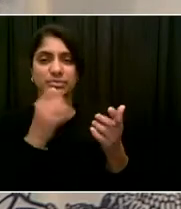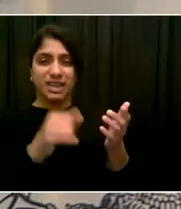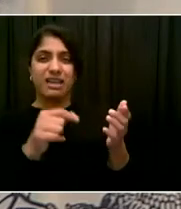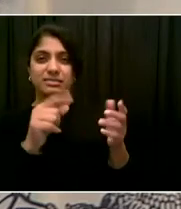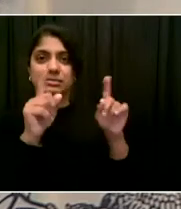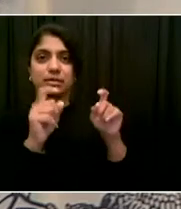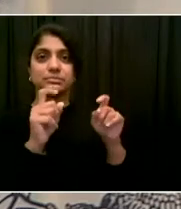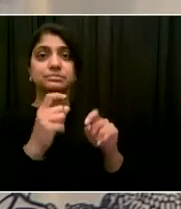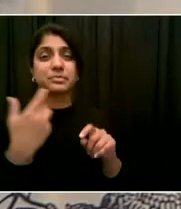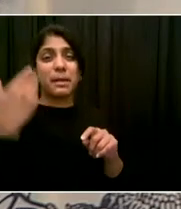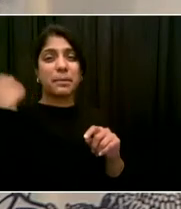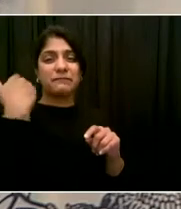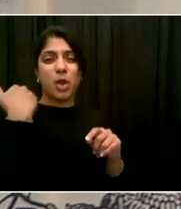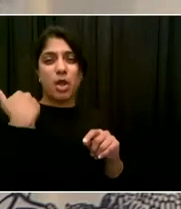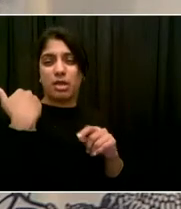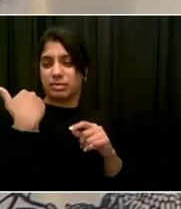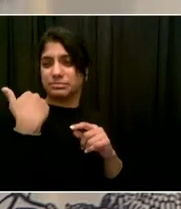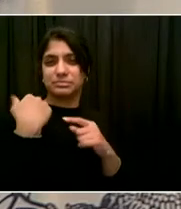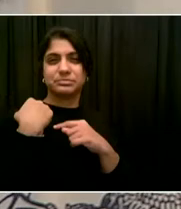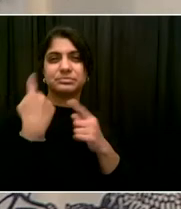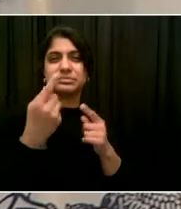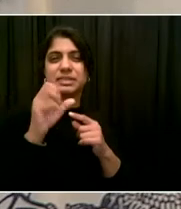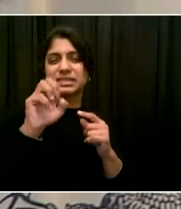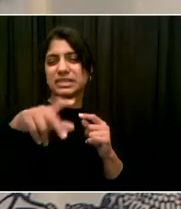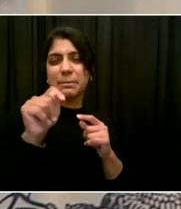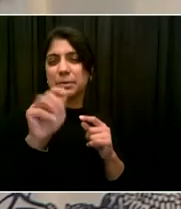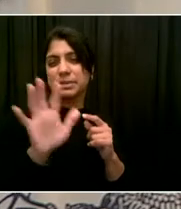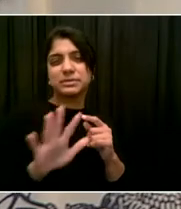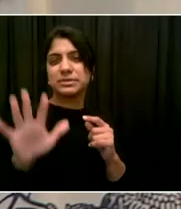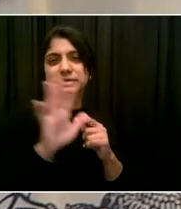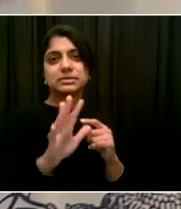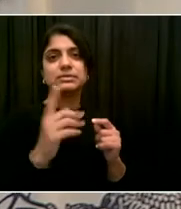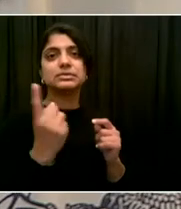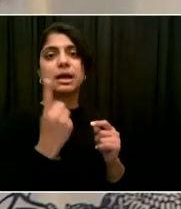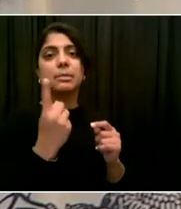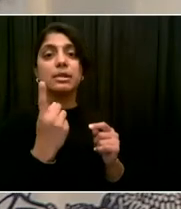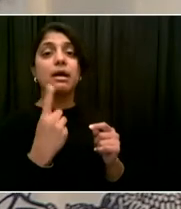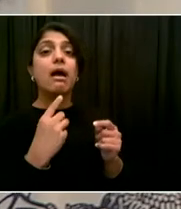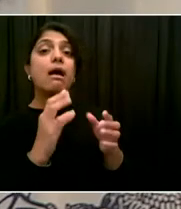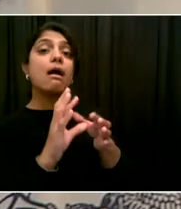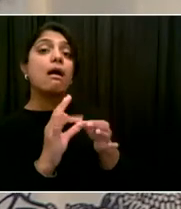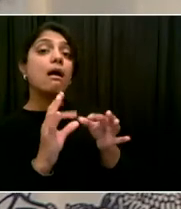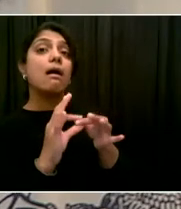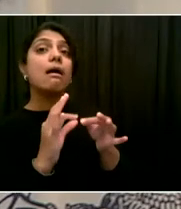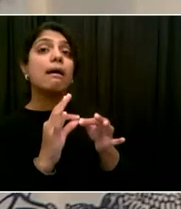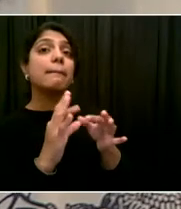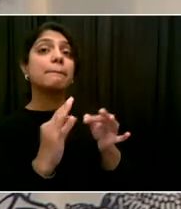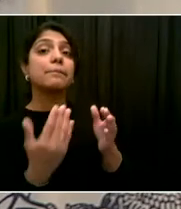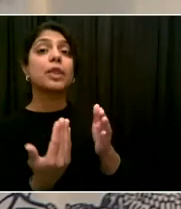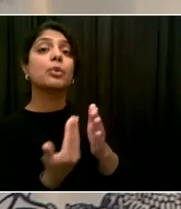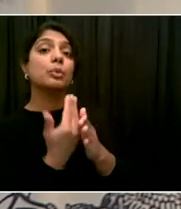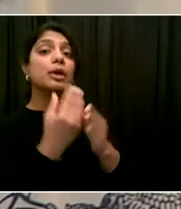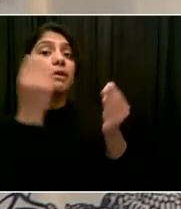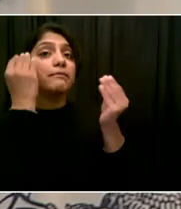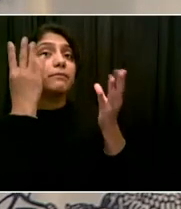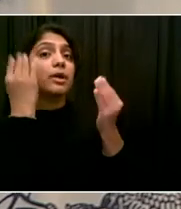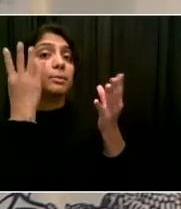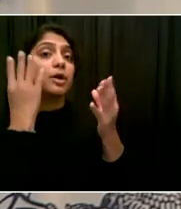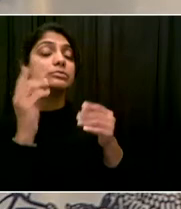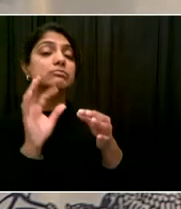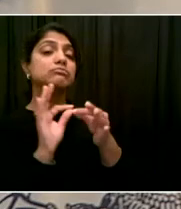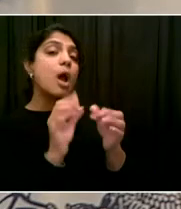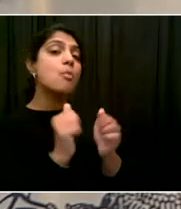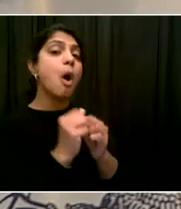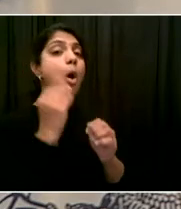some potential news on at-home testing. And then later on, I asked, you know, whatever happened to that news on